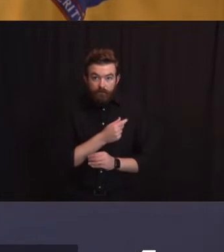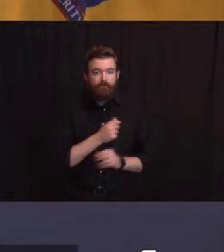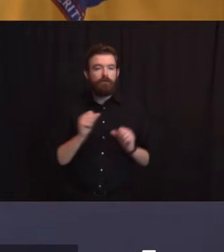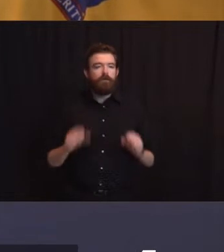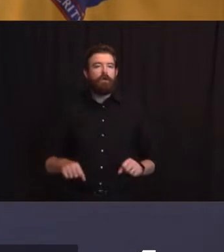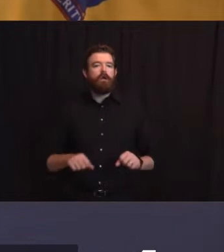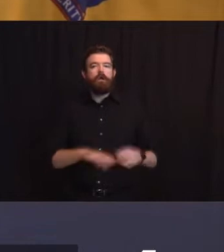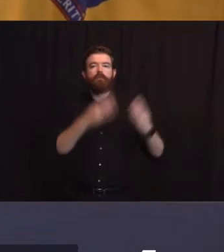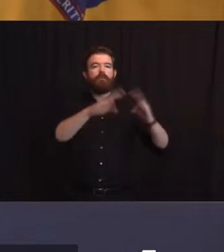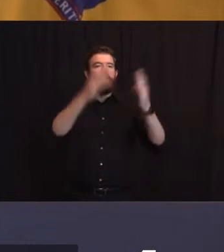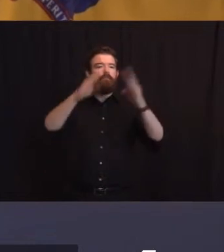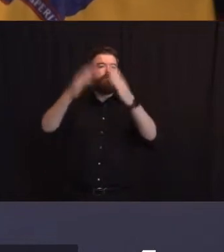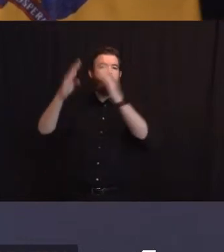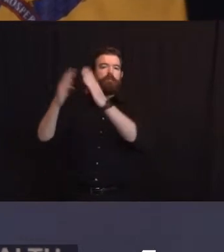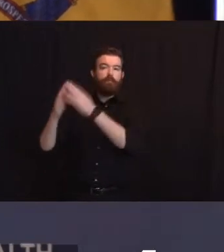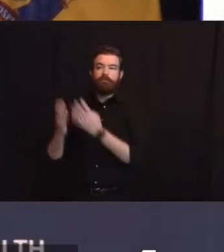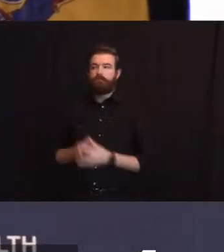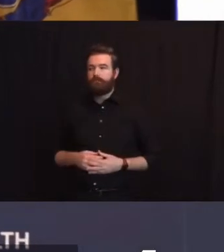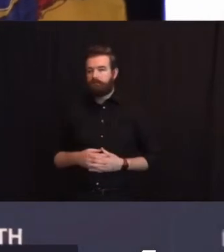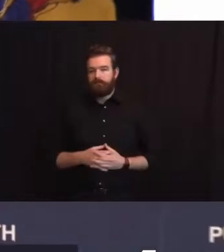do. Thank you all. God bless.